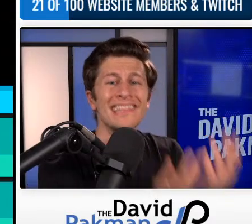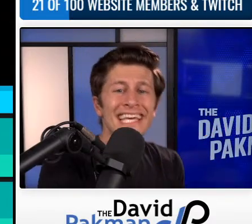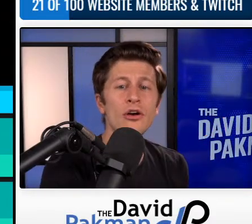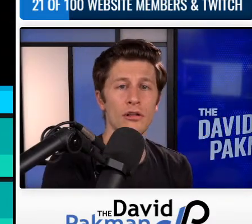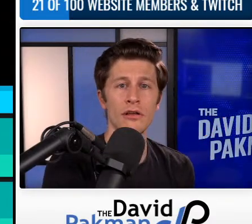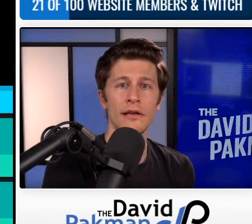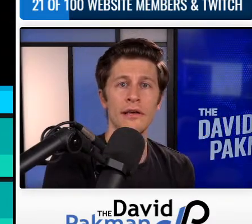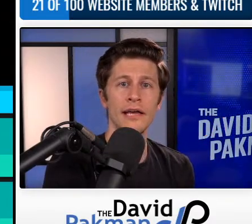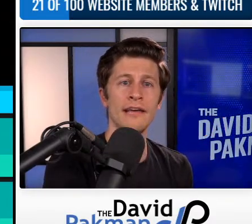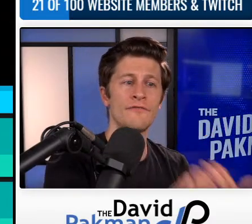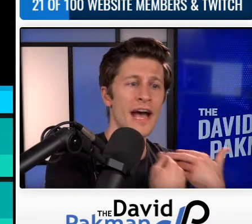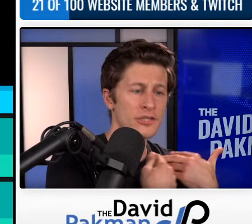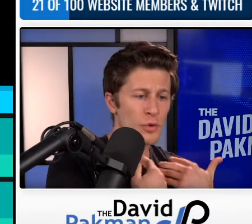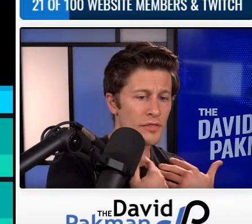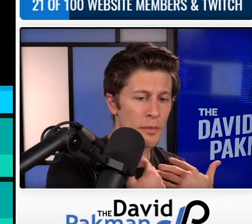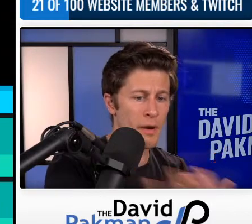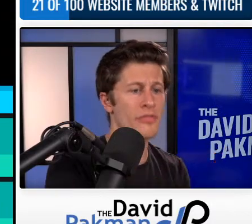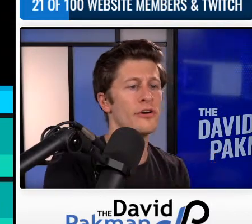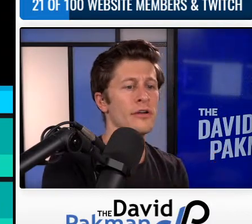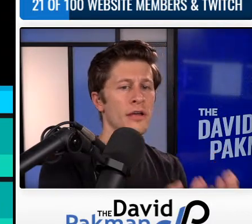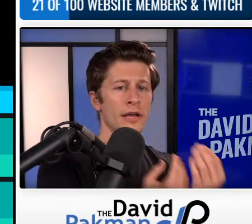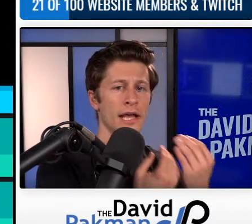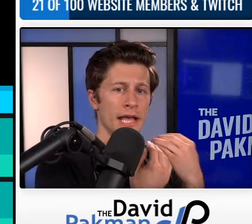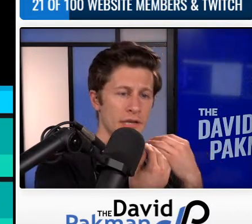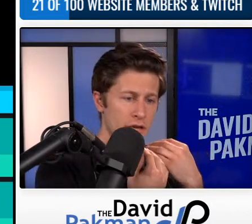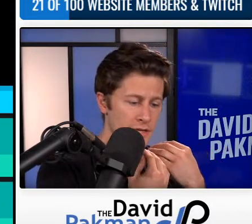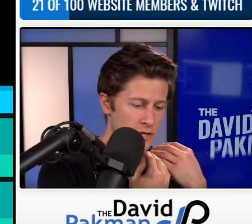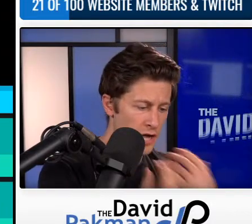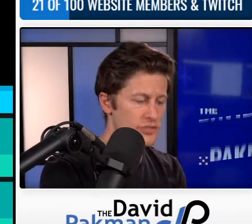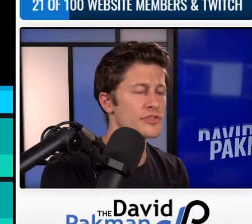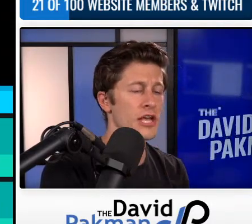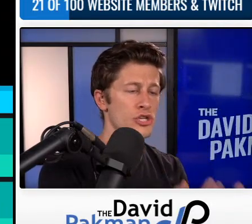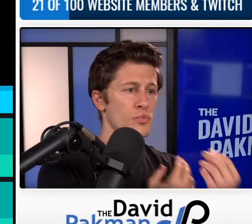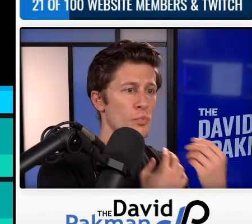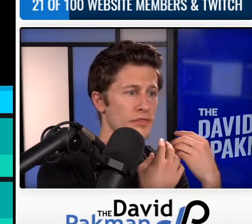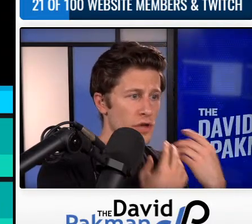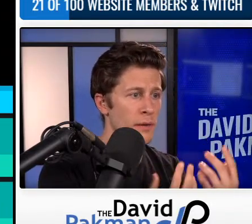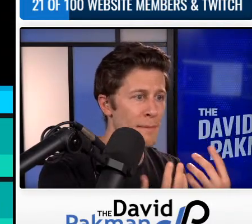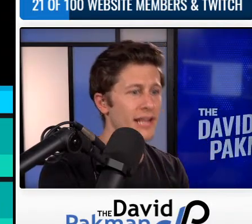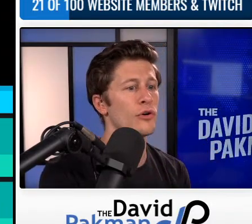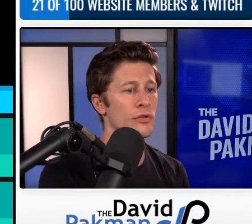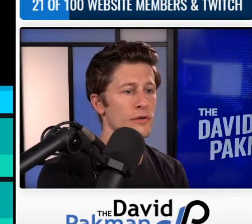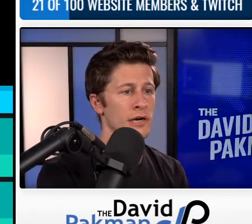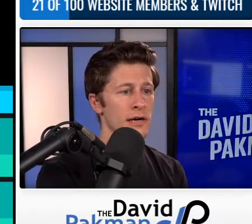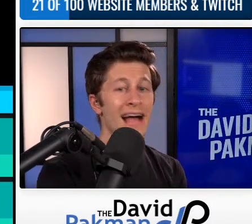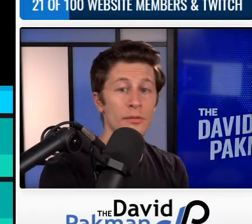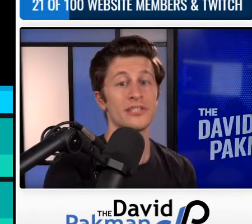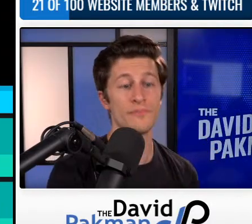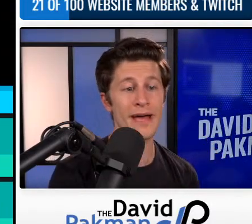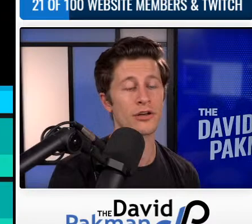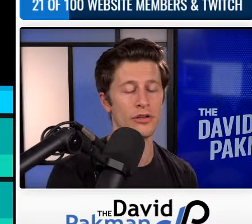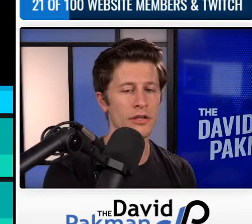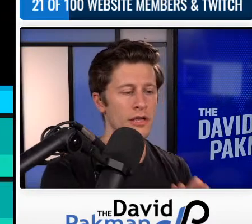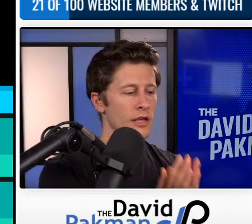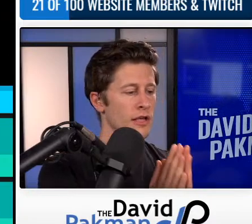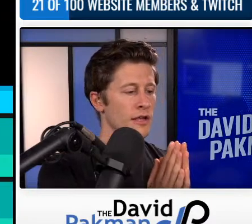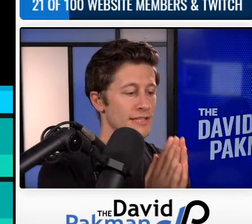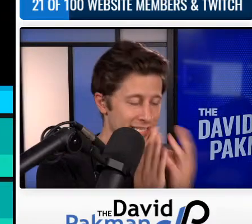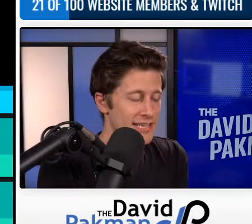it be legal if that is what the mother in consultation with medical elements of